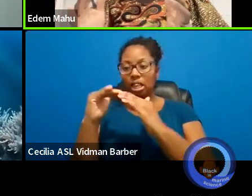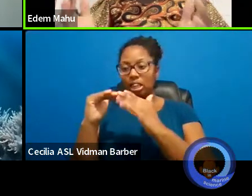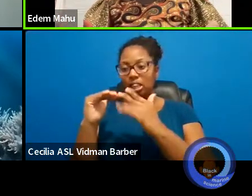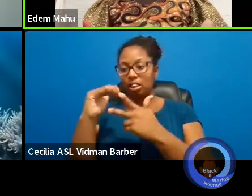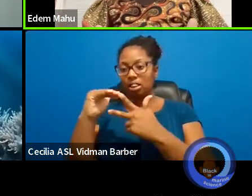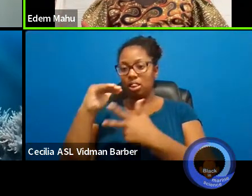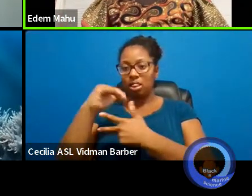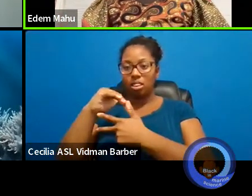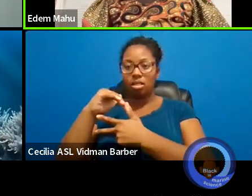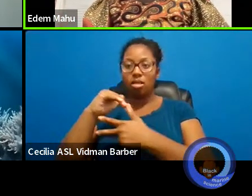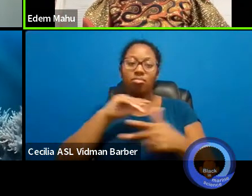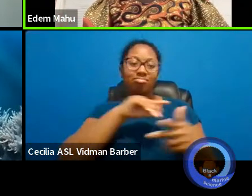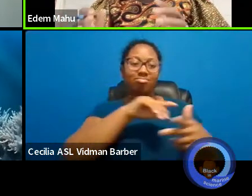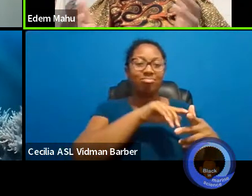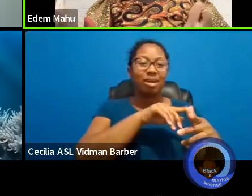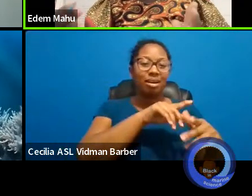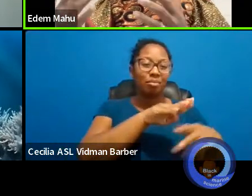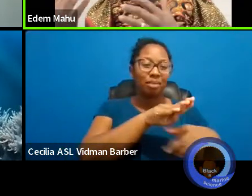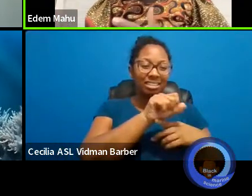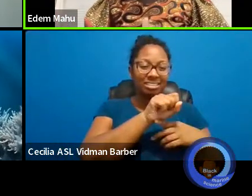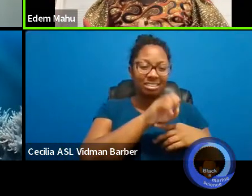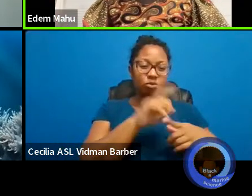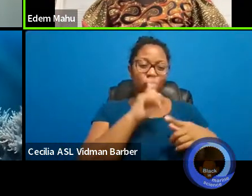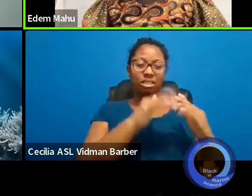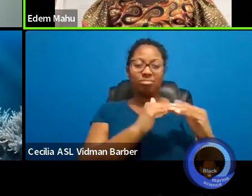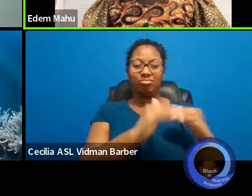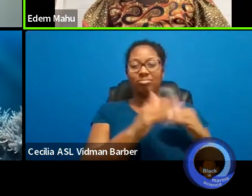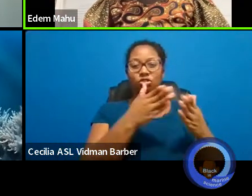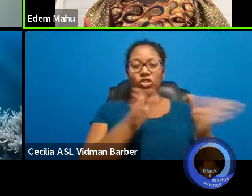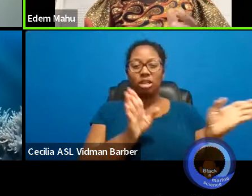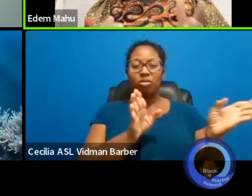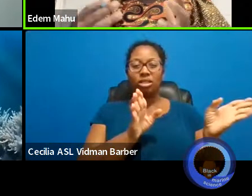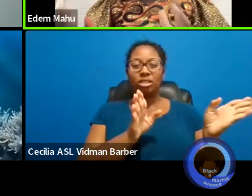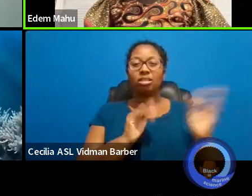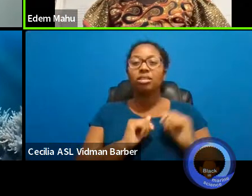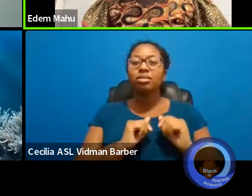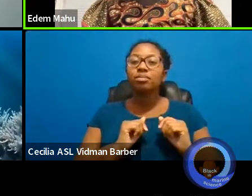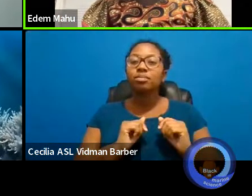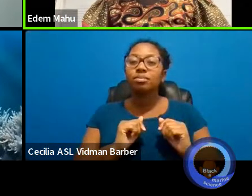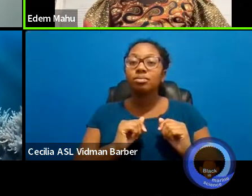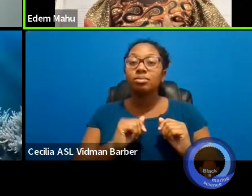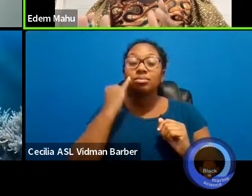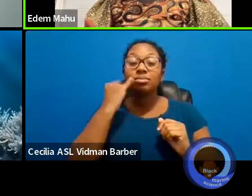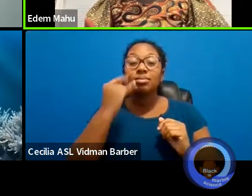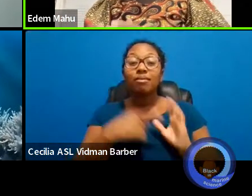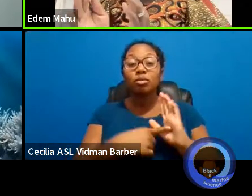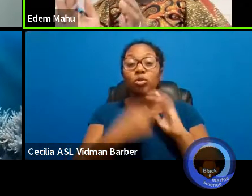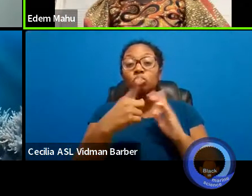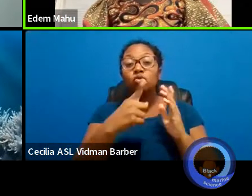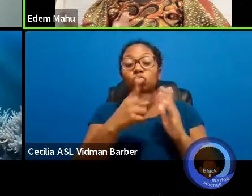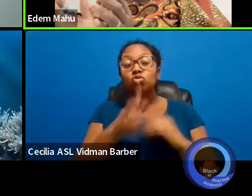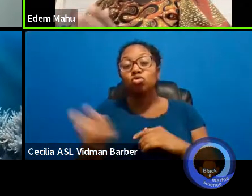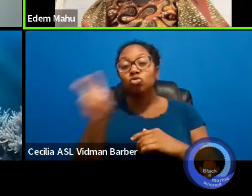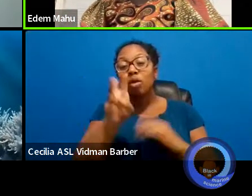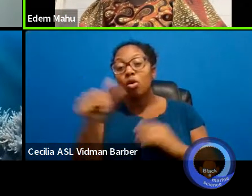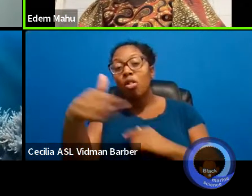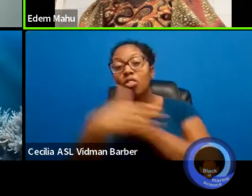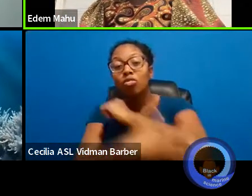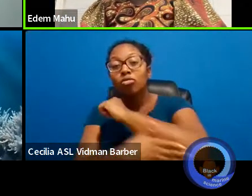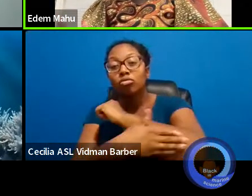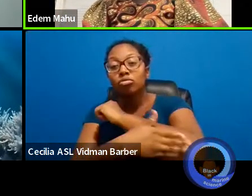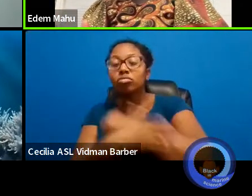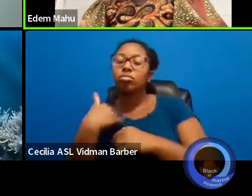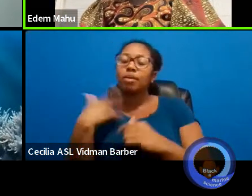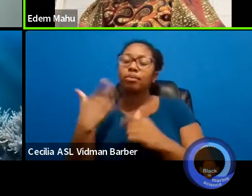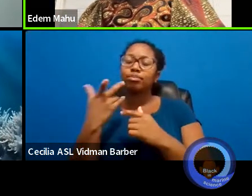very generic, unlike outside or when you travel abroad, that you have very